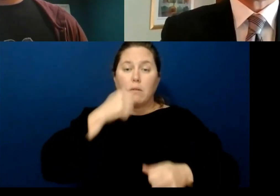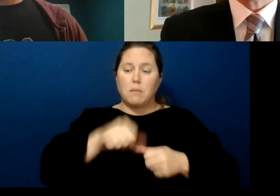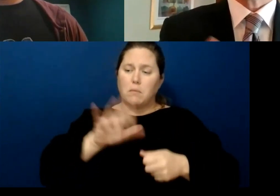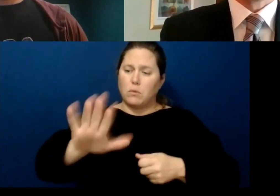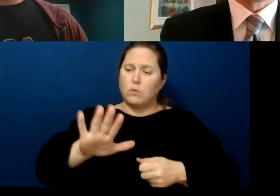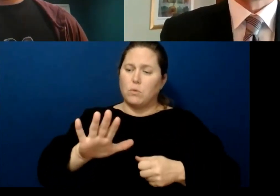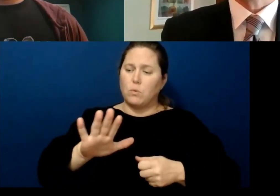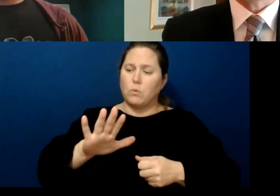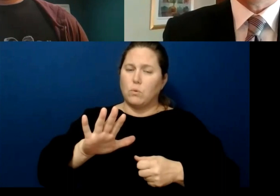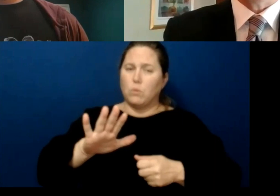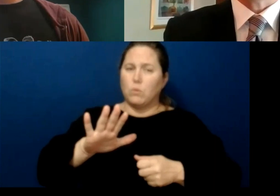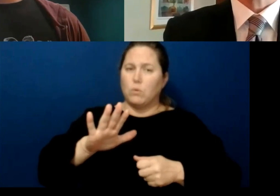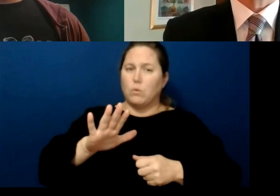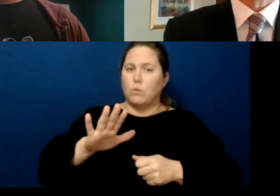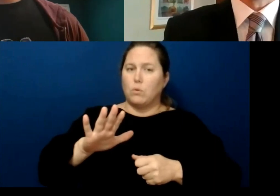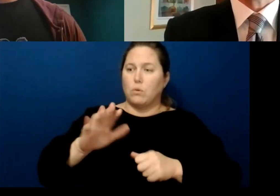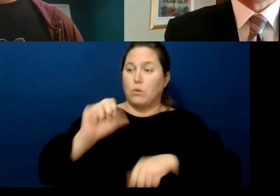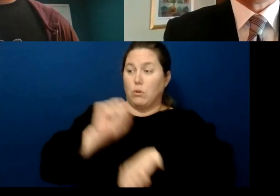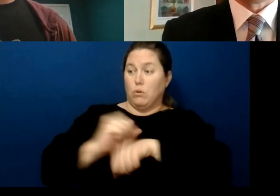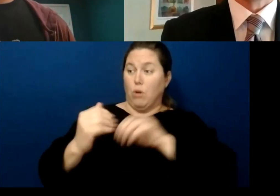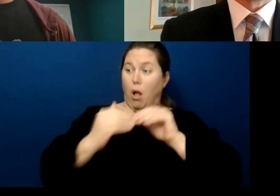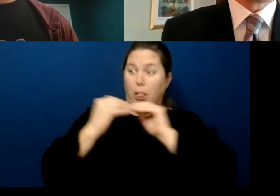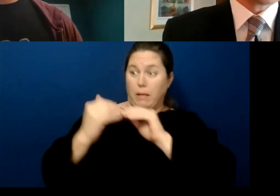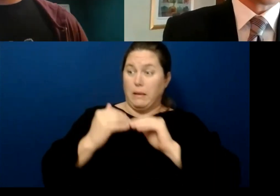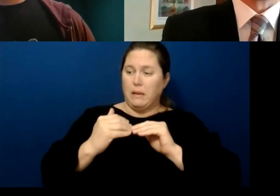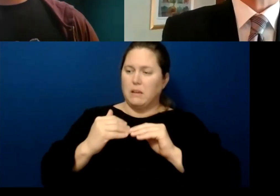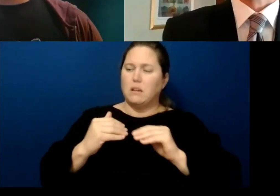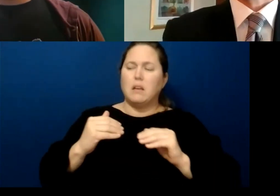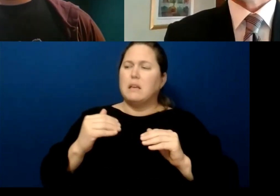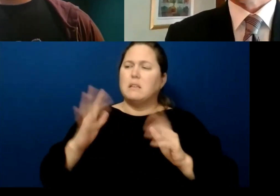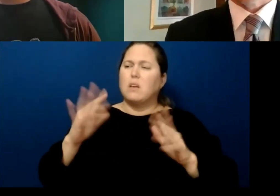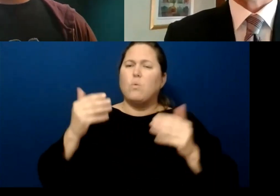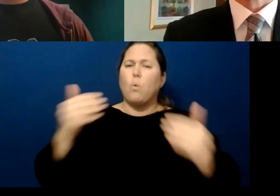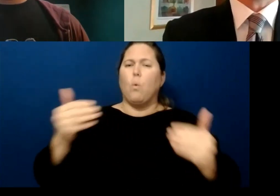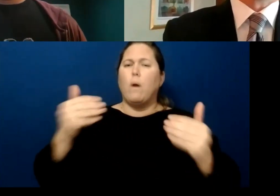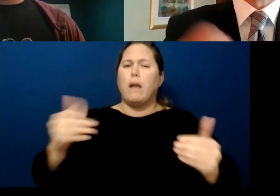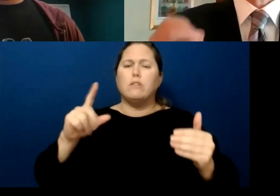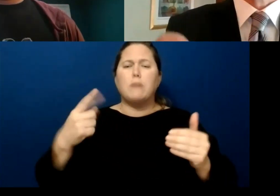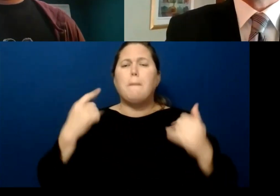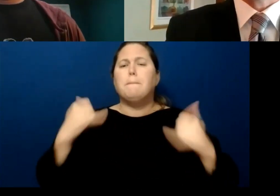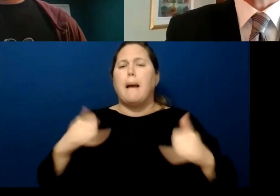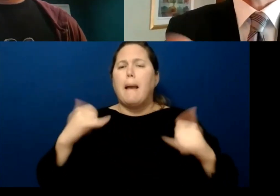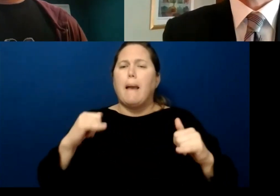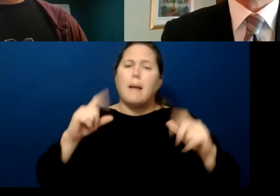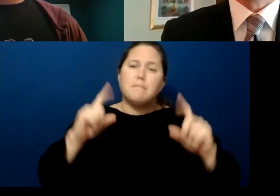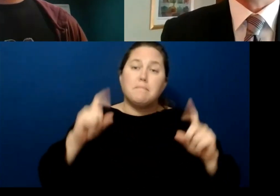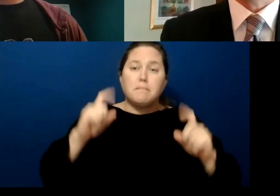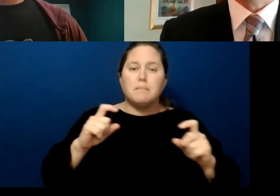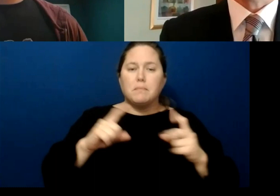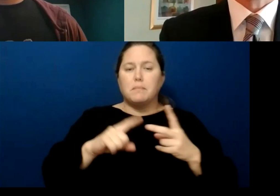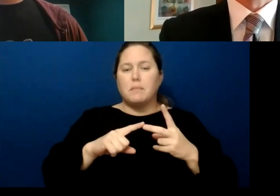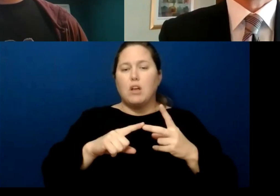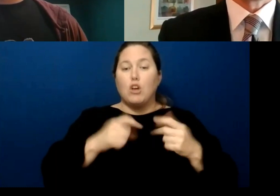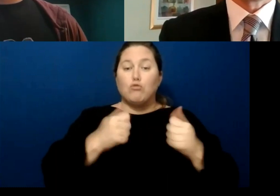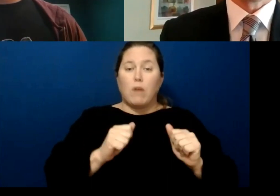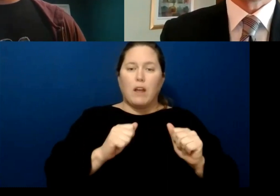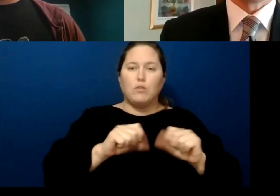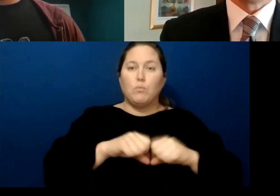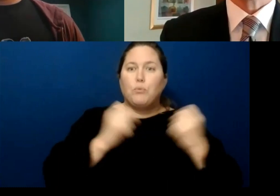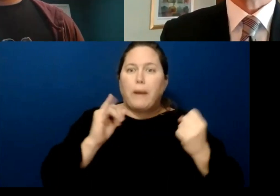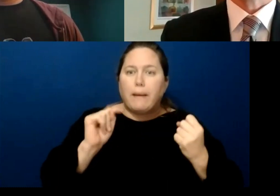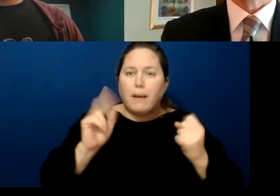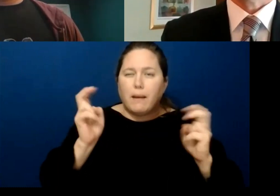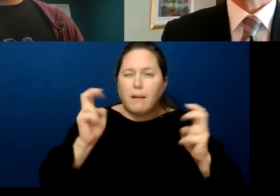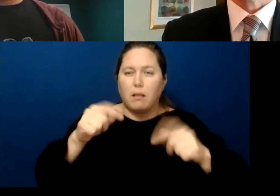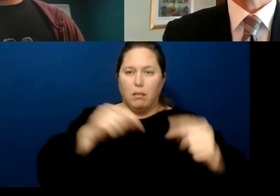said, just start tinkering around, right? Just start messing around, making games, making mistakes, breaking stuff and fixing it again. Is that still